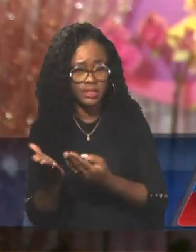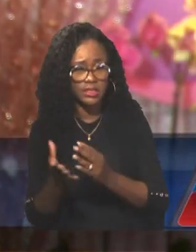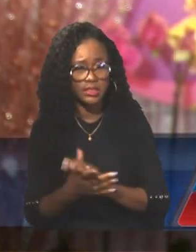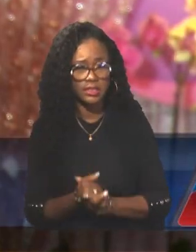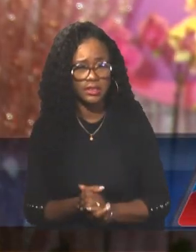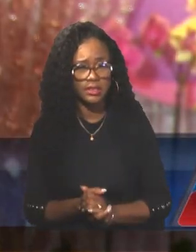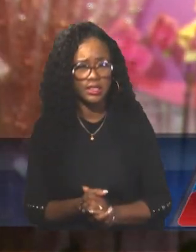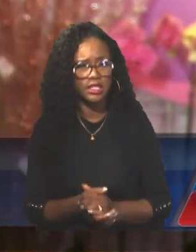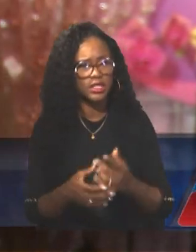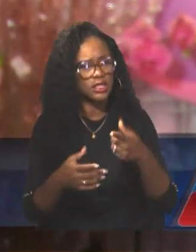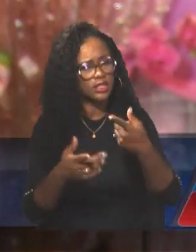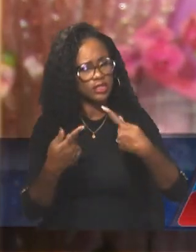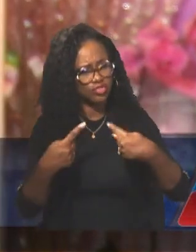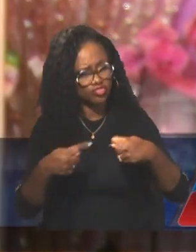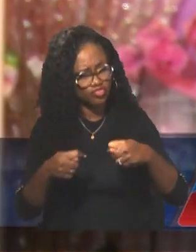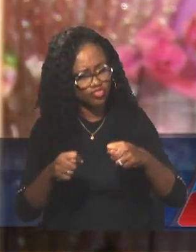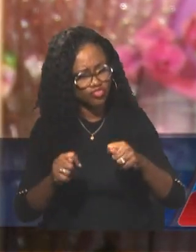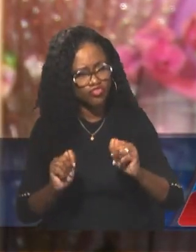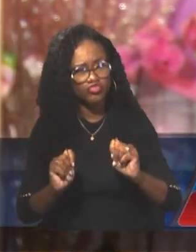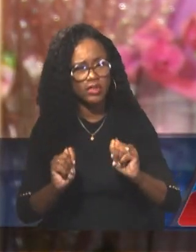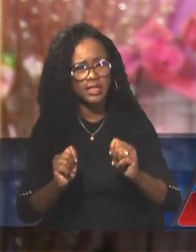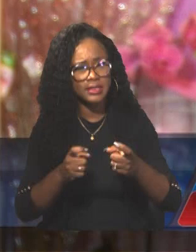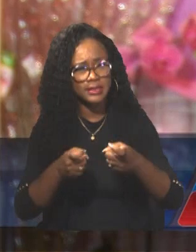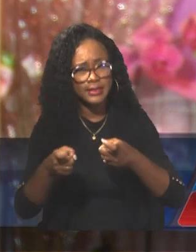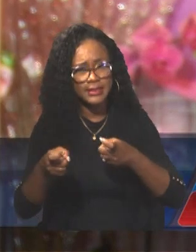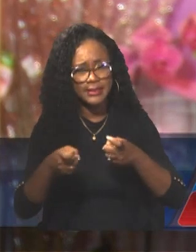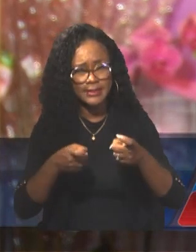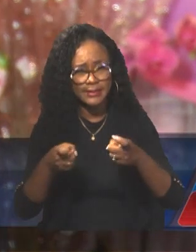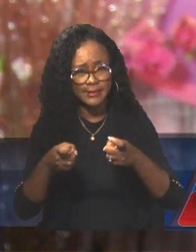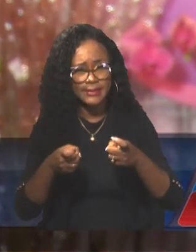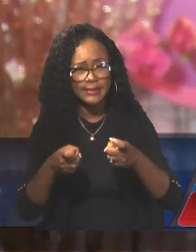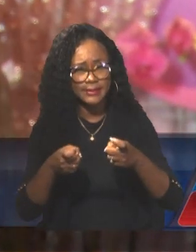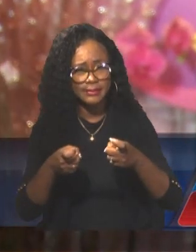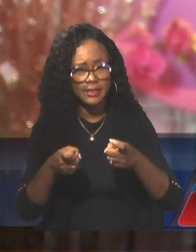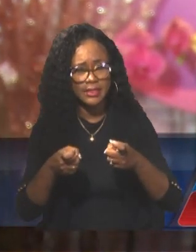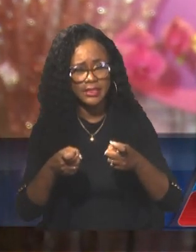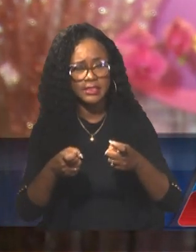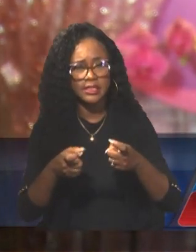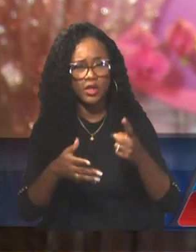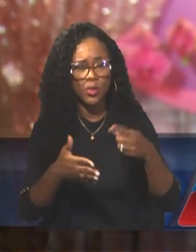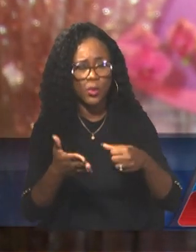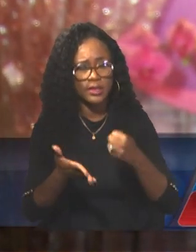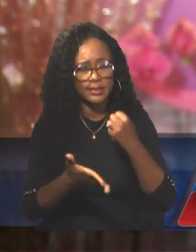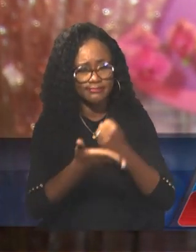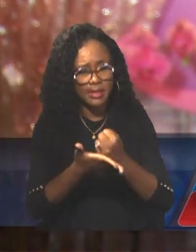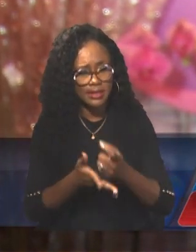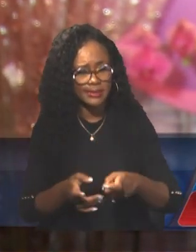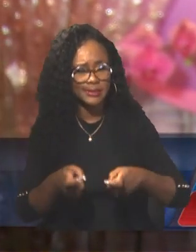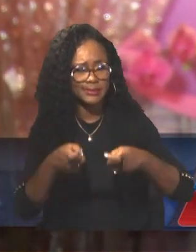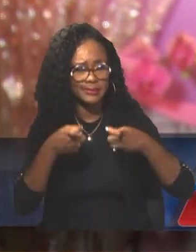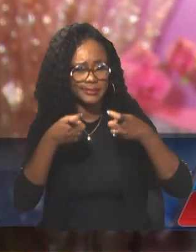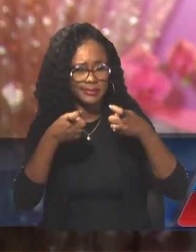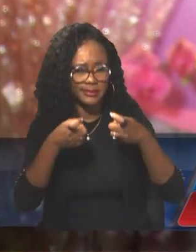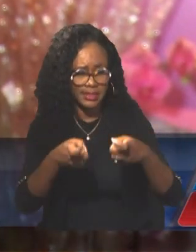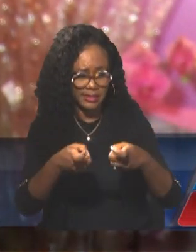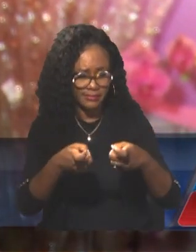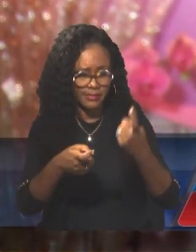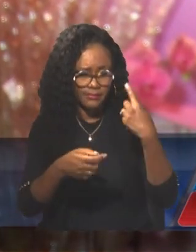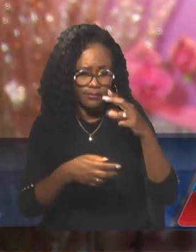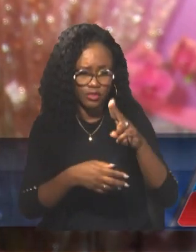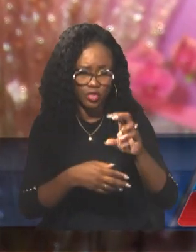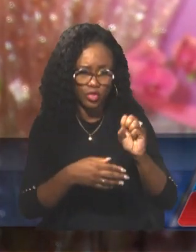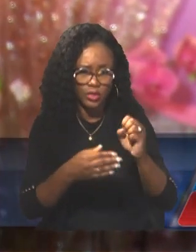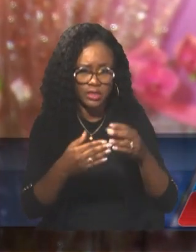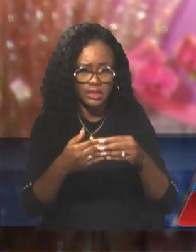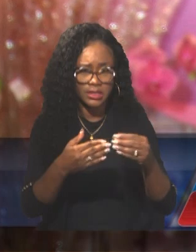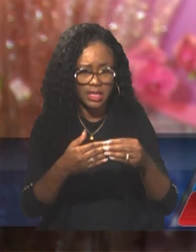We try to manage the availability based on what the banks are allowing us, and we work with our suppliers on a